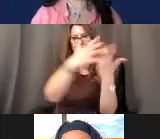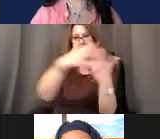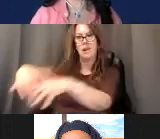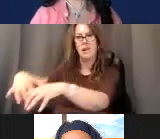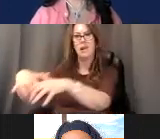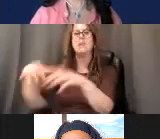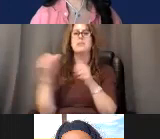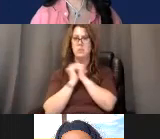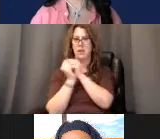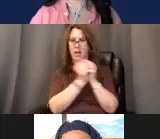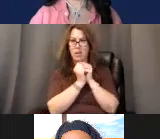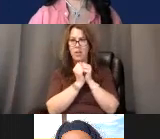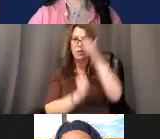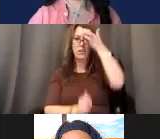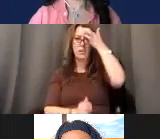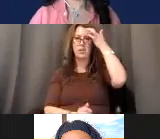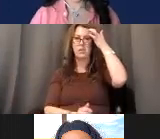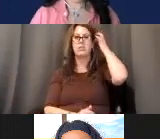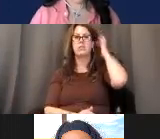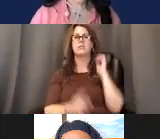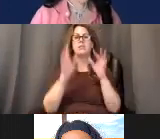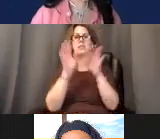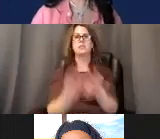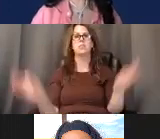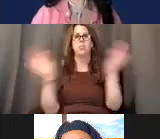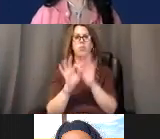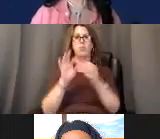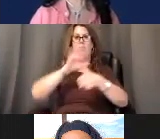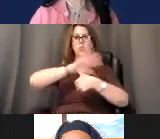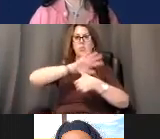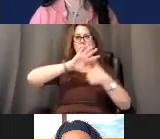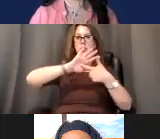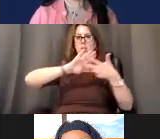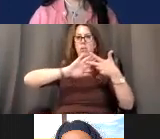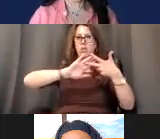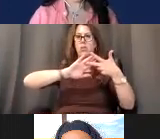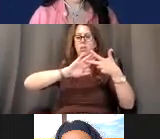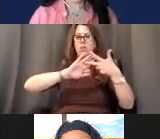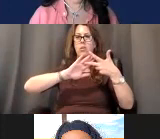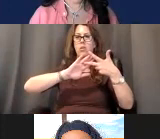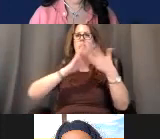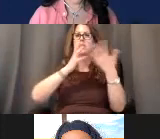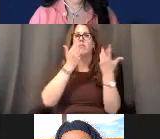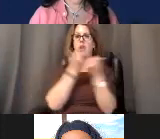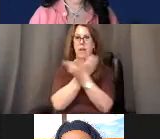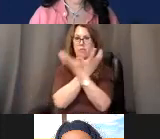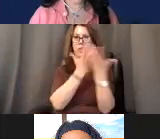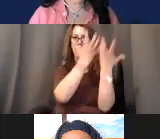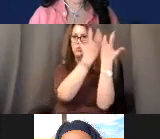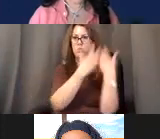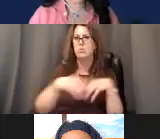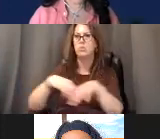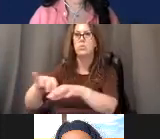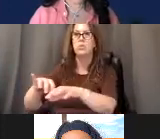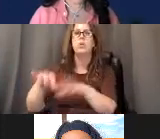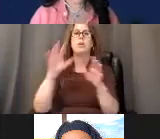values, taking time to build trust is a really important part to getting in alignment, right? Getting ourselves in alignment with what we do,